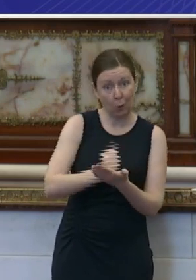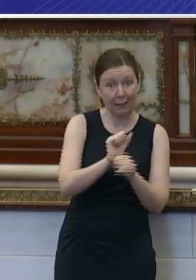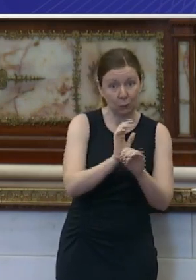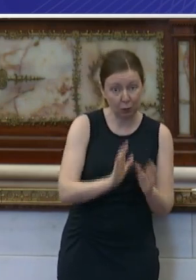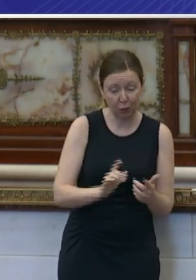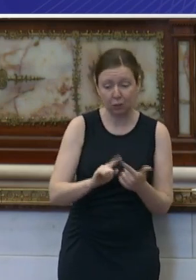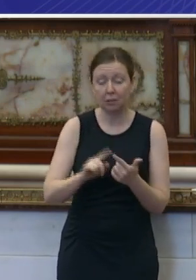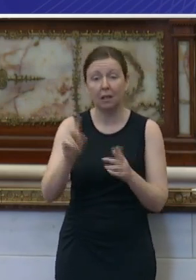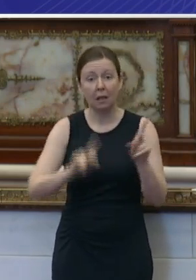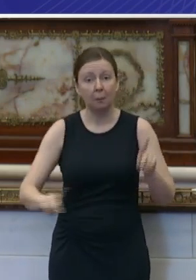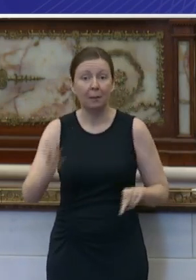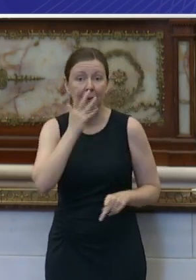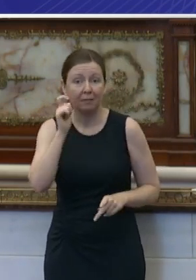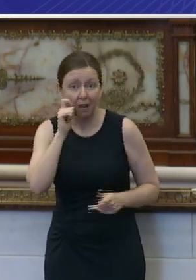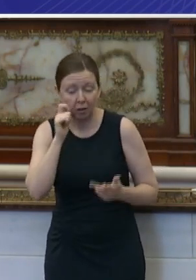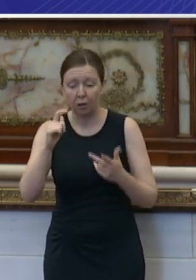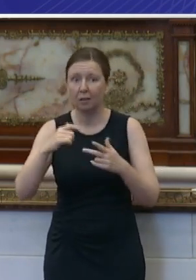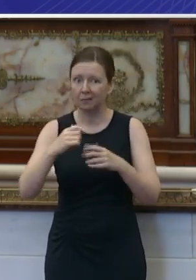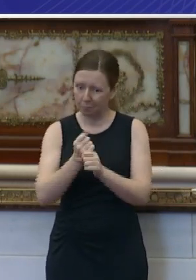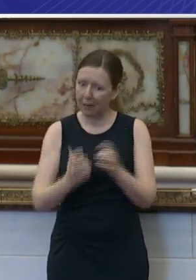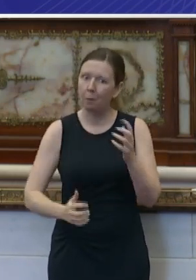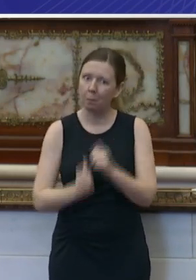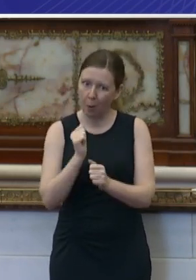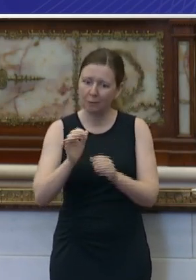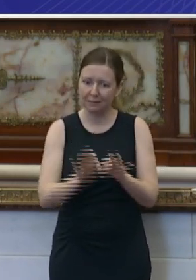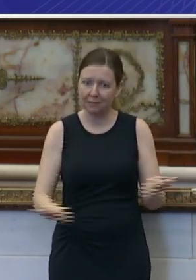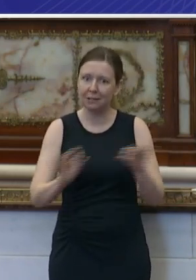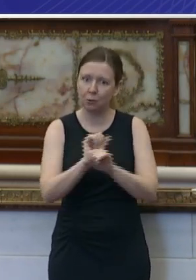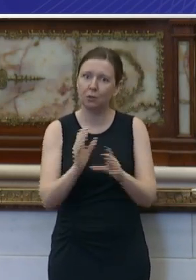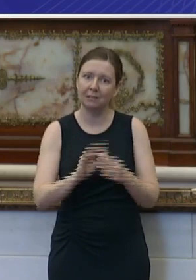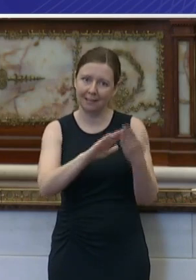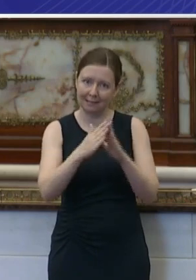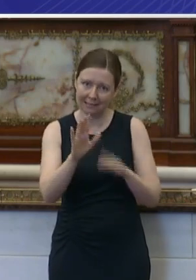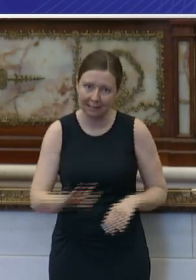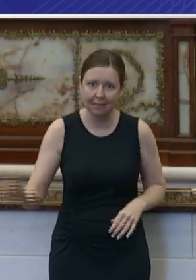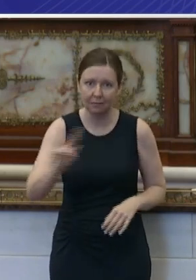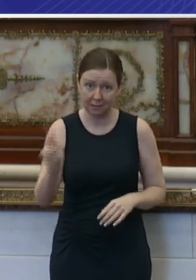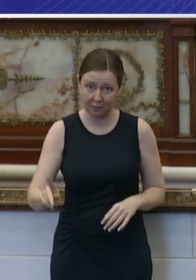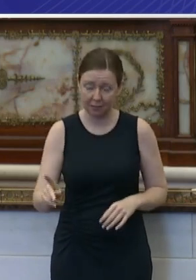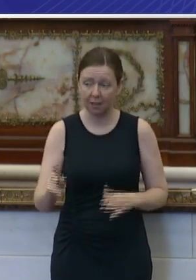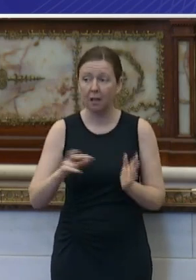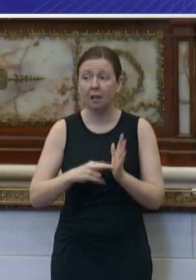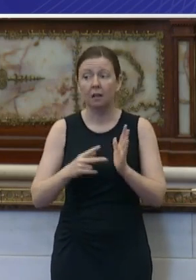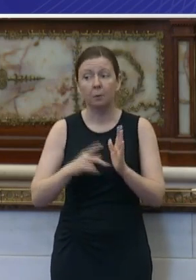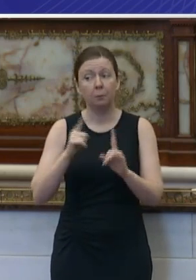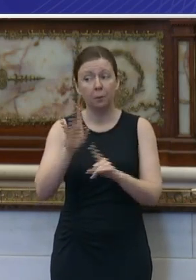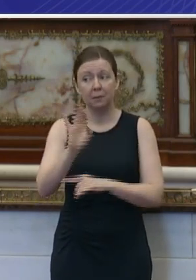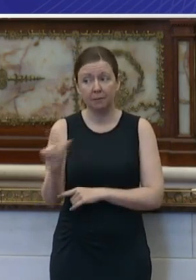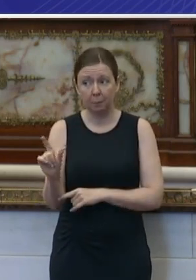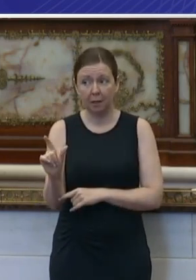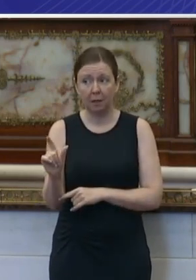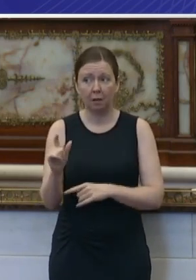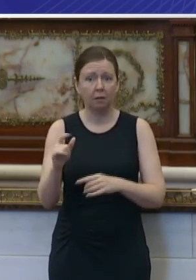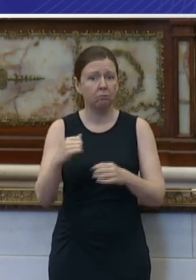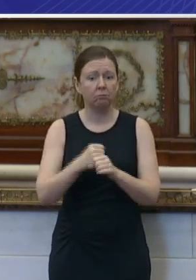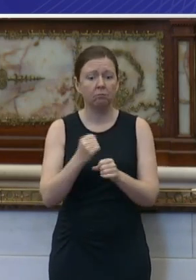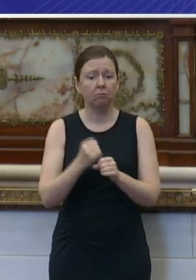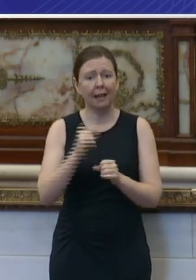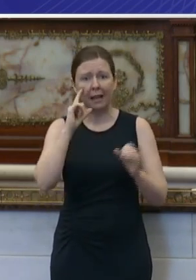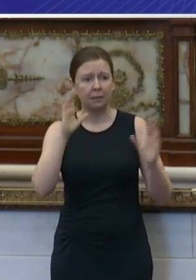people of color, who make the majority of the essential workers in the city. The purpose of this bill is not to create